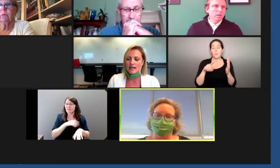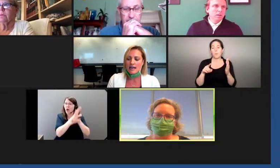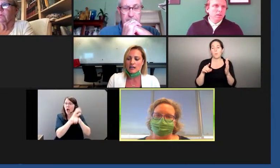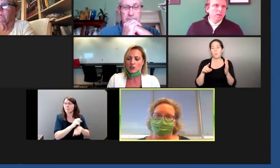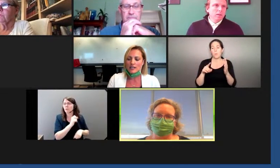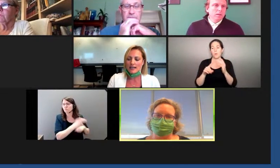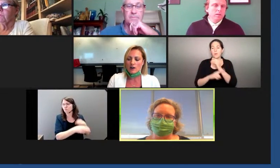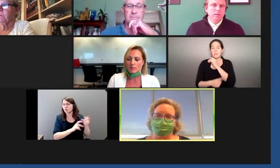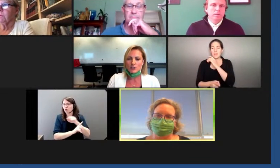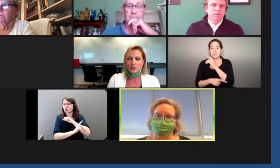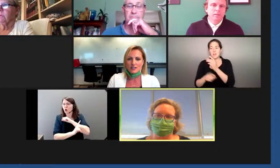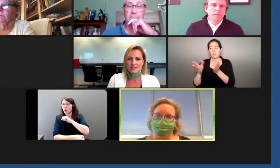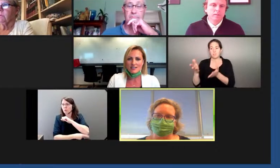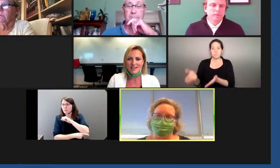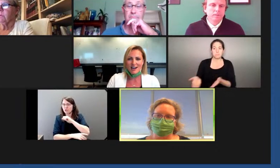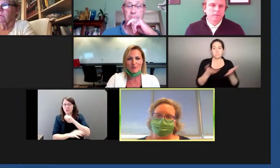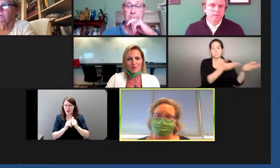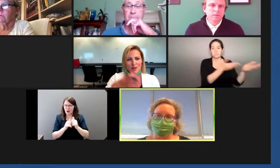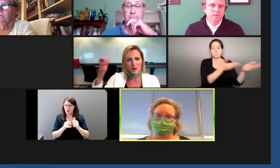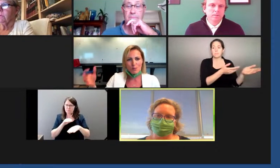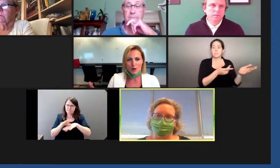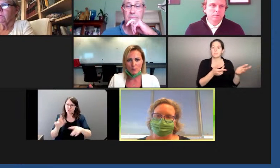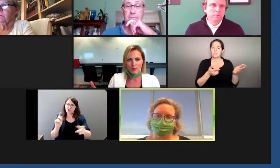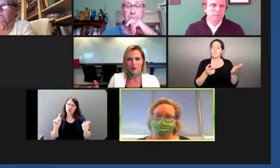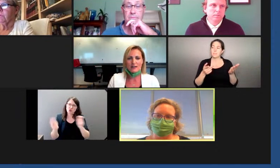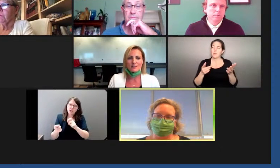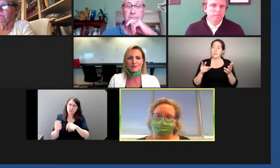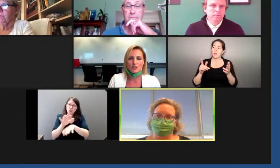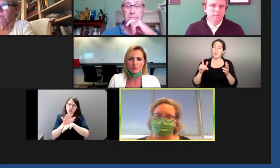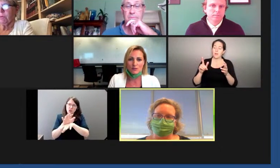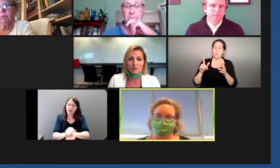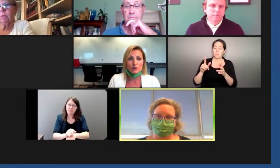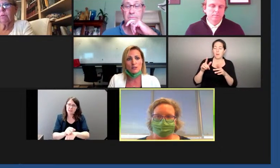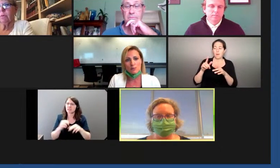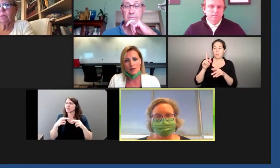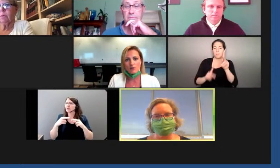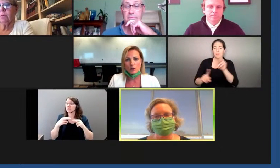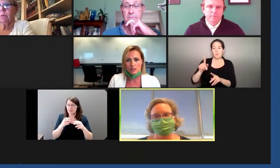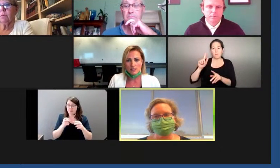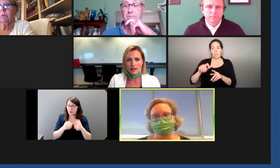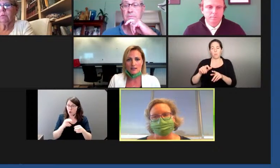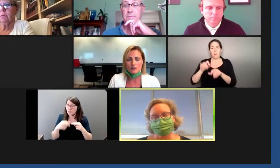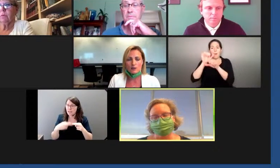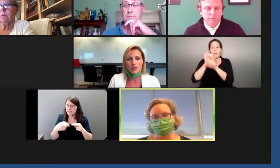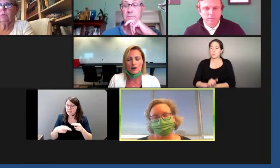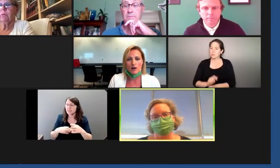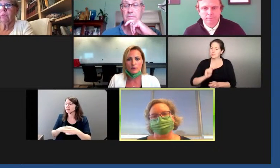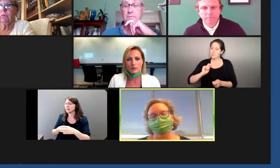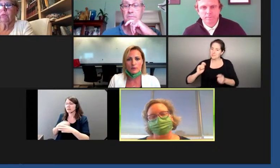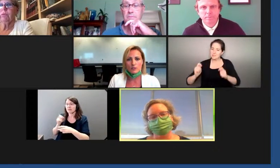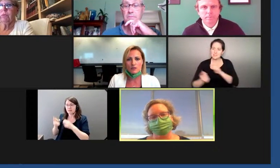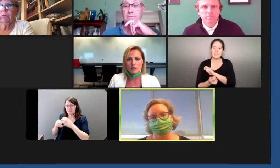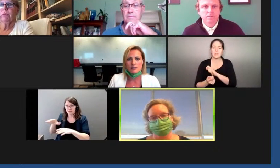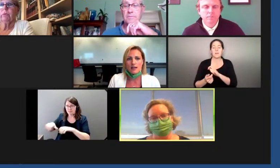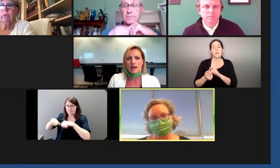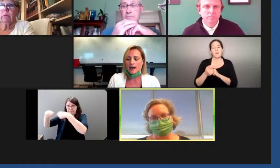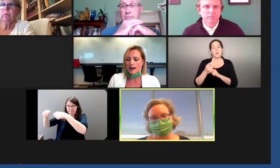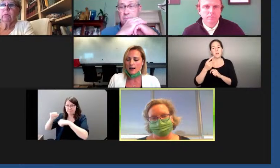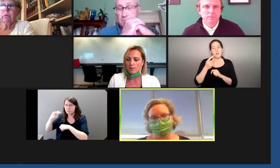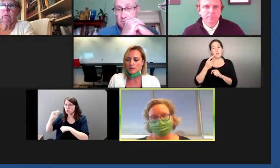it's looking at opportunities to kind of be more progressive in terms of using behavioral science and looking at opportunities